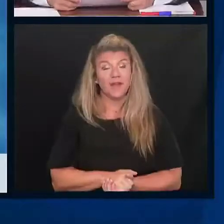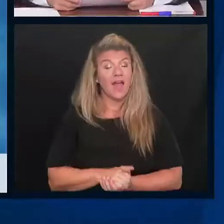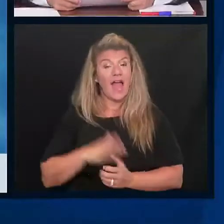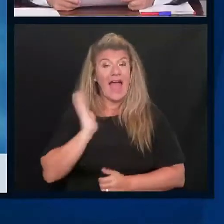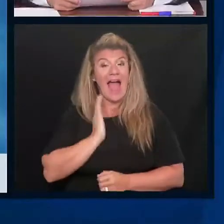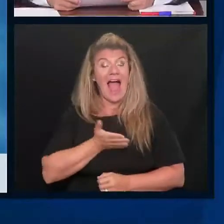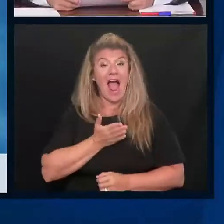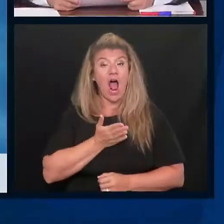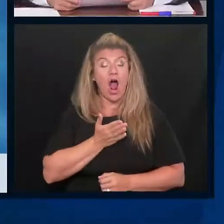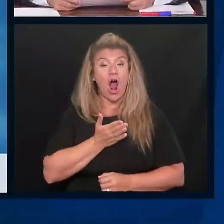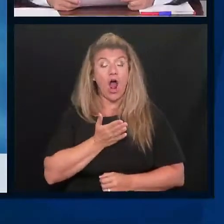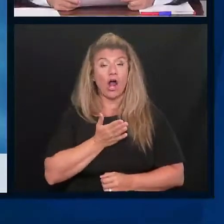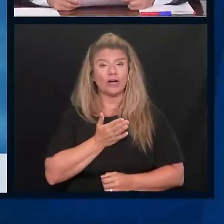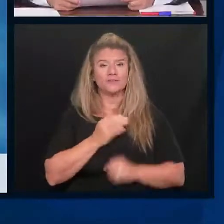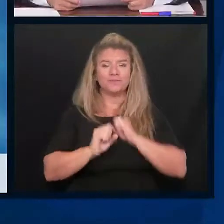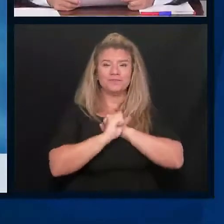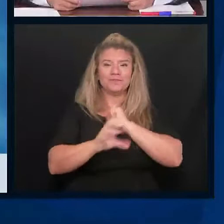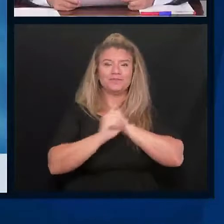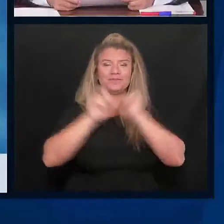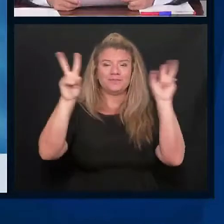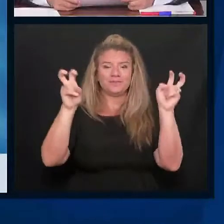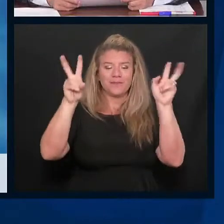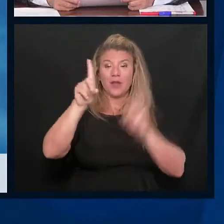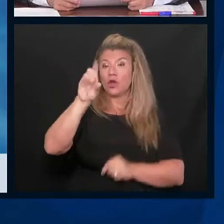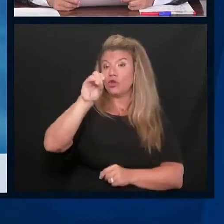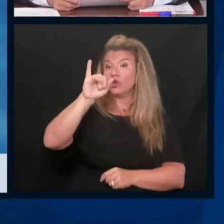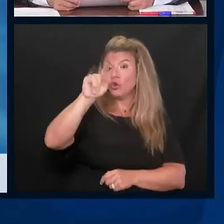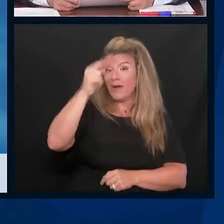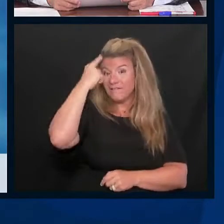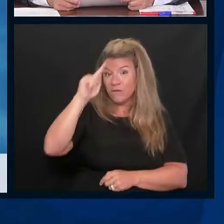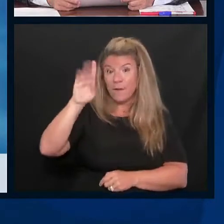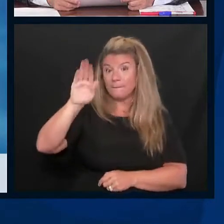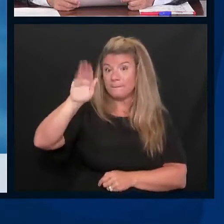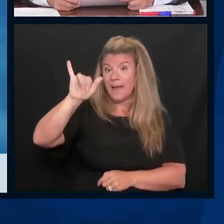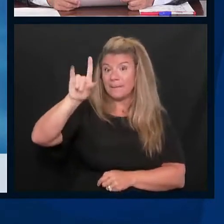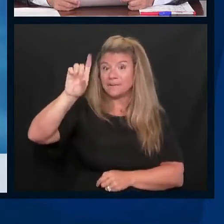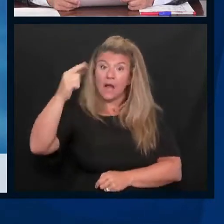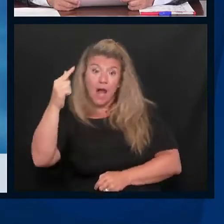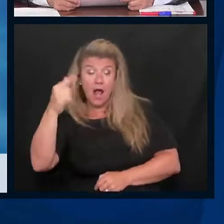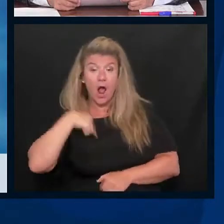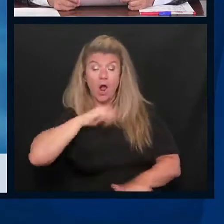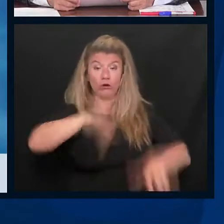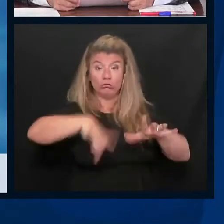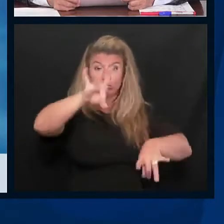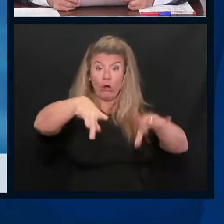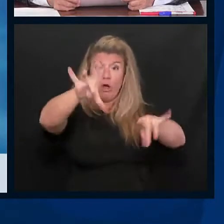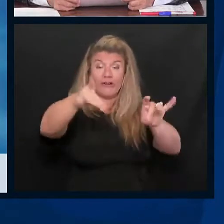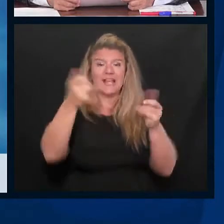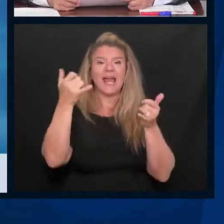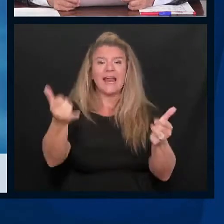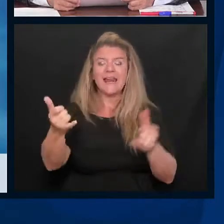Baby Dog sweepstakes that we've got going on and everything, in those drawings, we now have